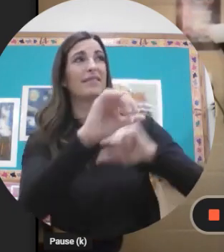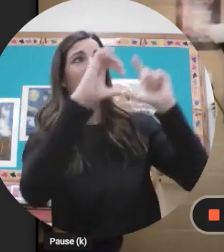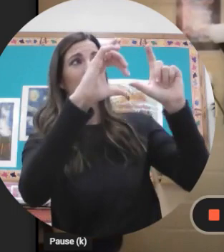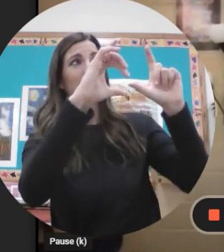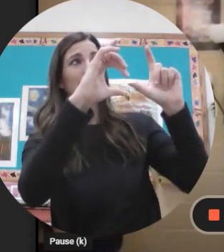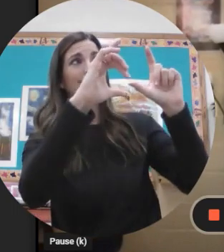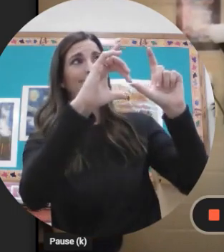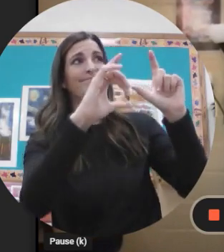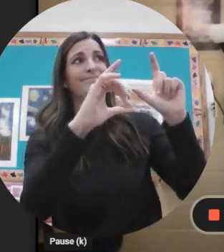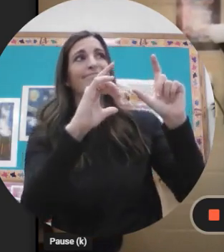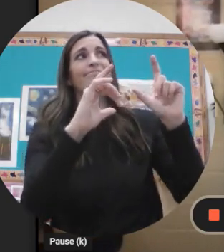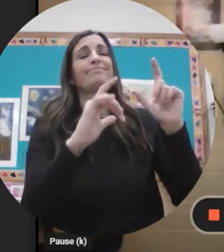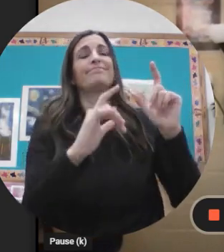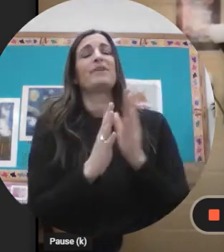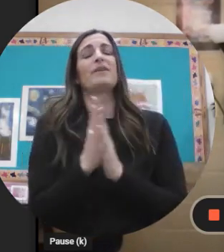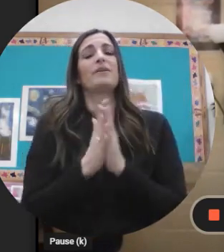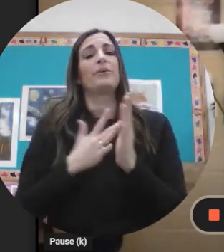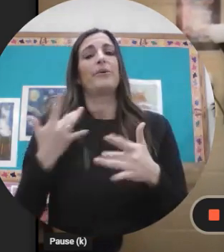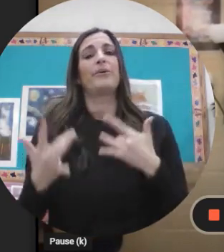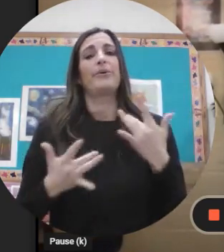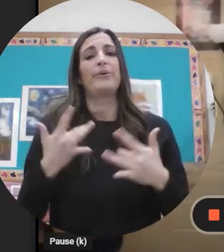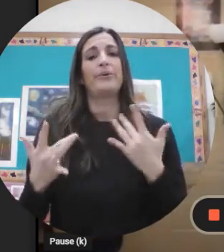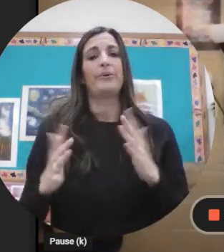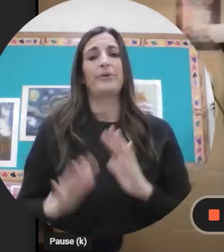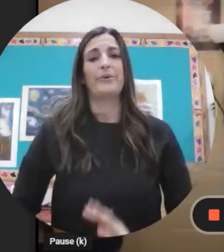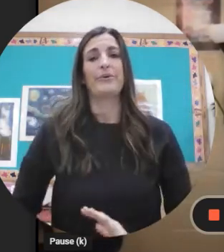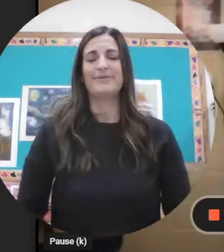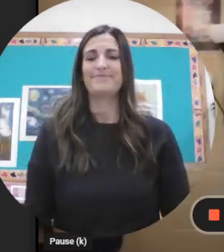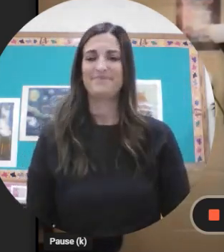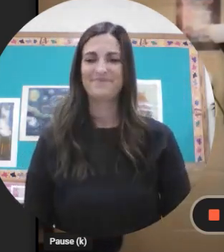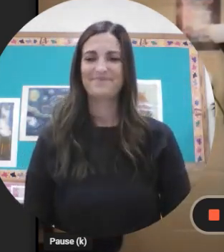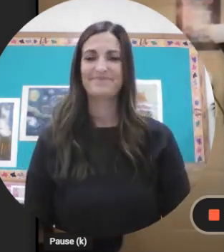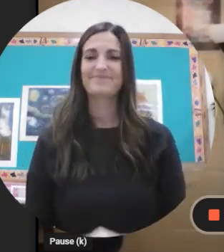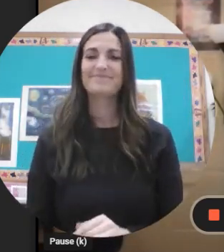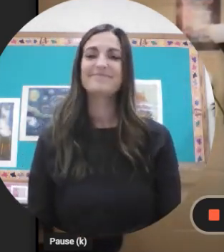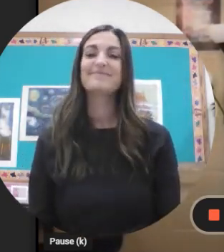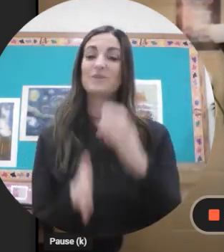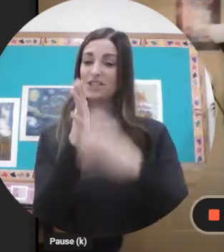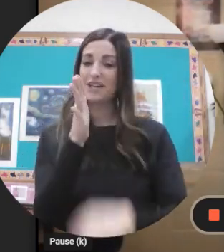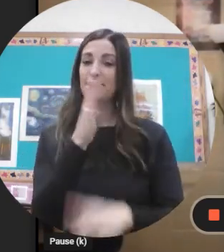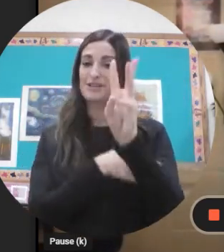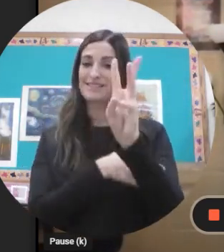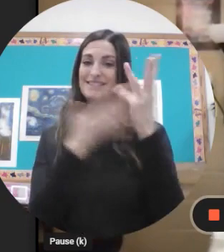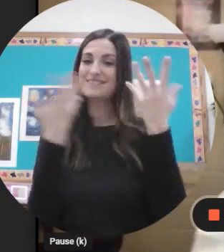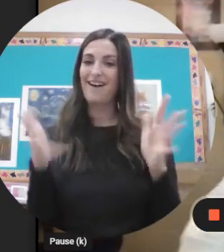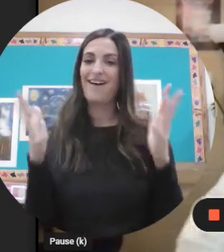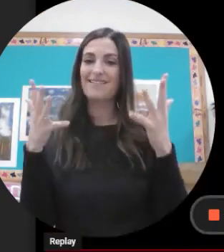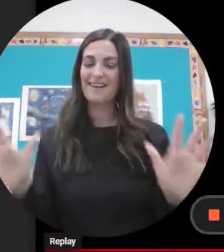I can't wait. And that is the end of chapter 6.